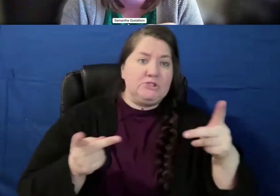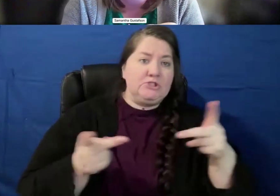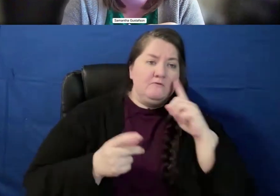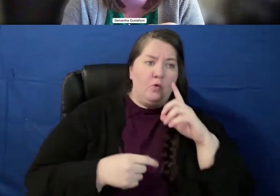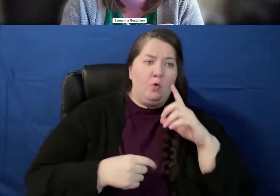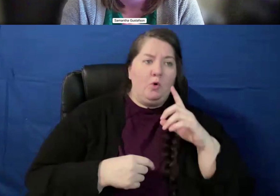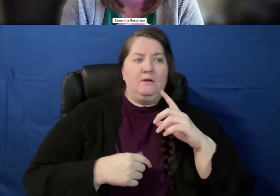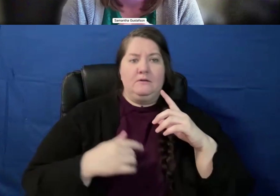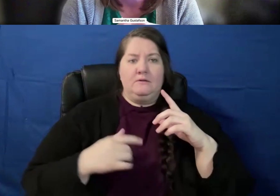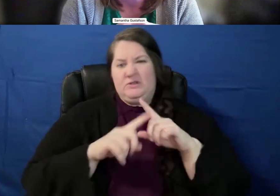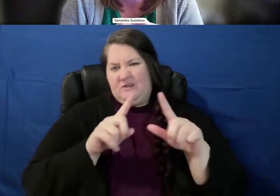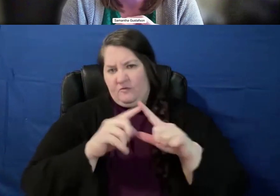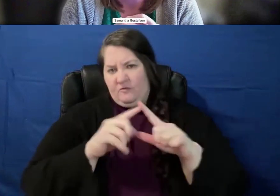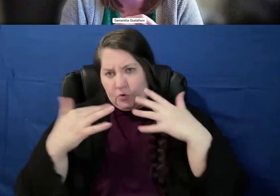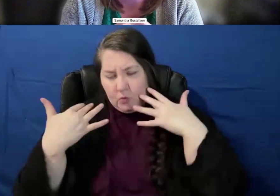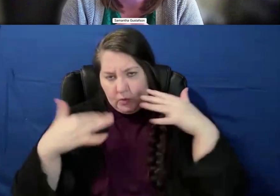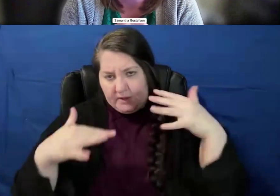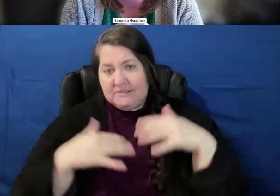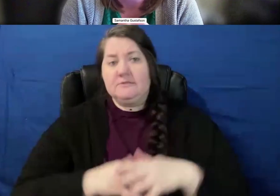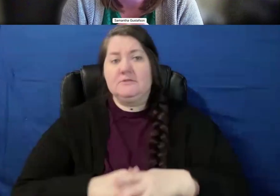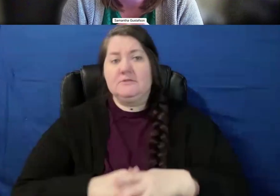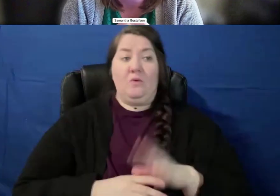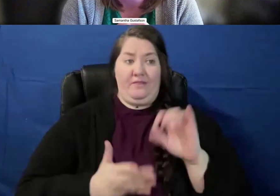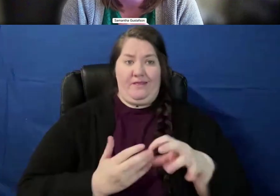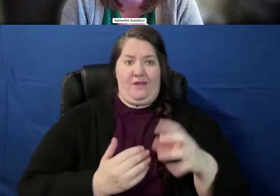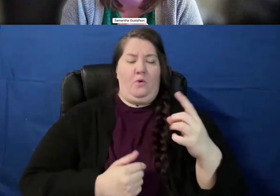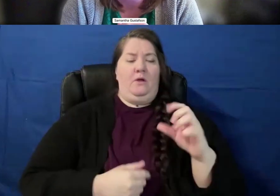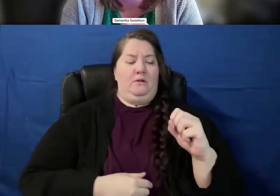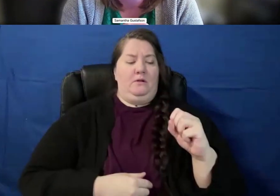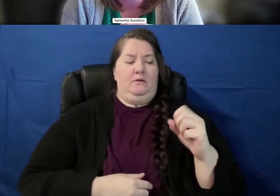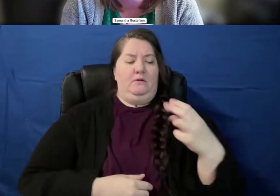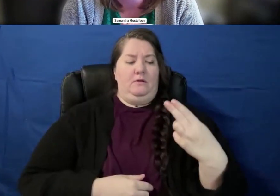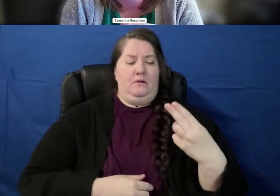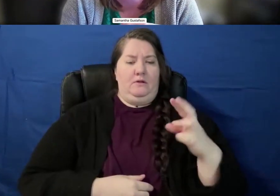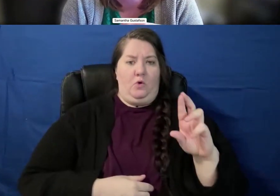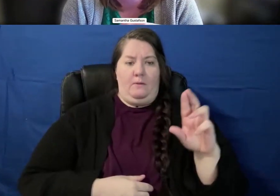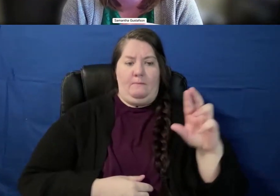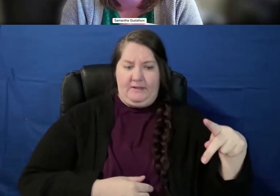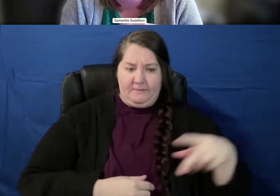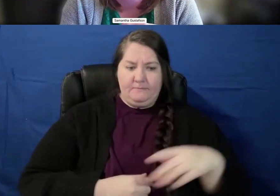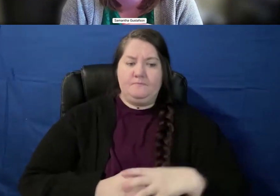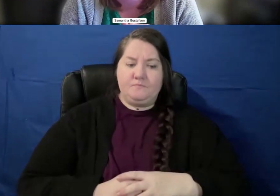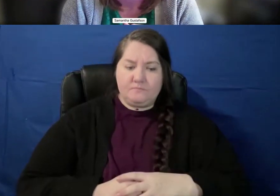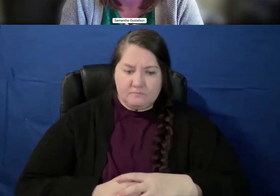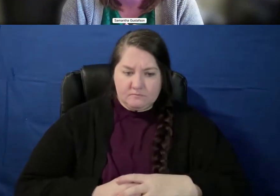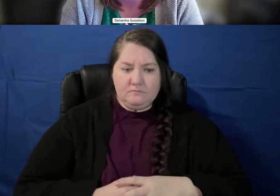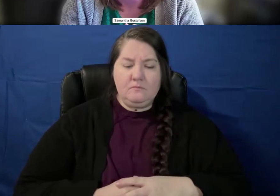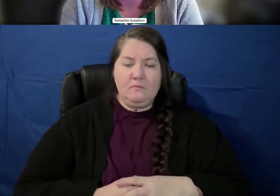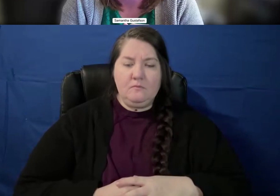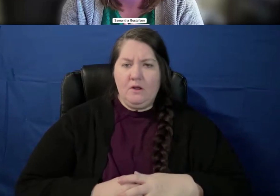different noises. And so I've used that a lot with counseling. I teach my students about that in class.